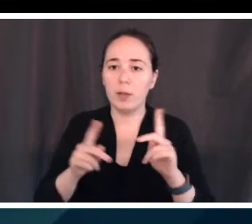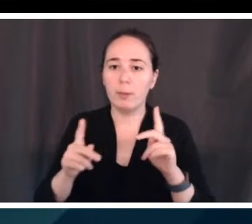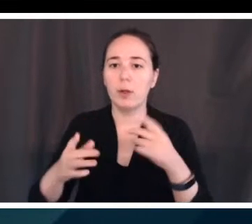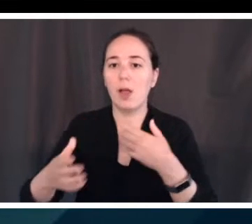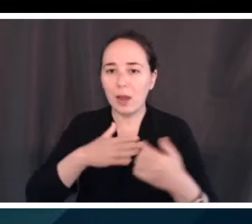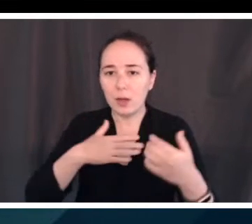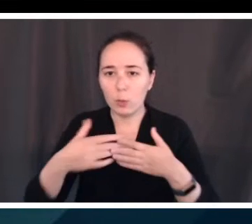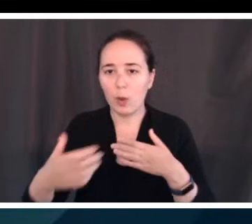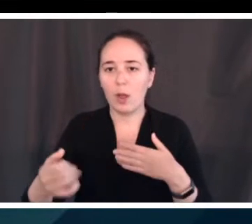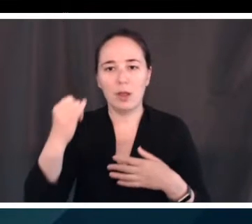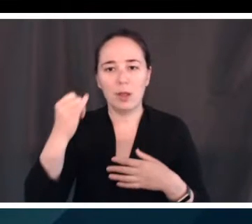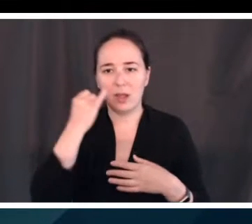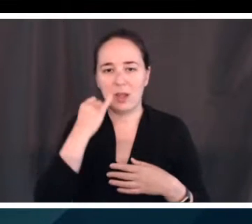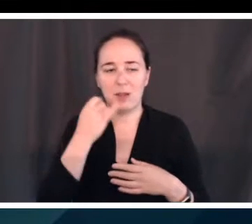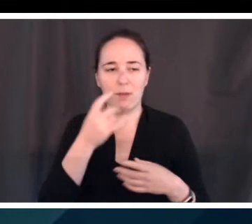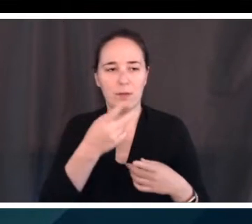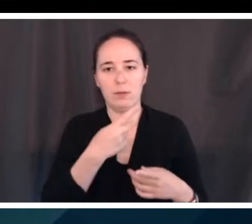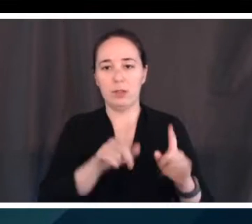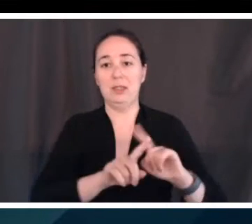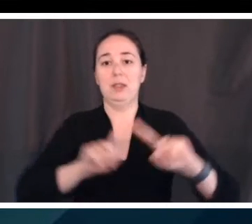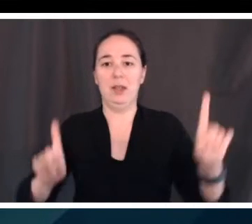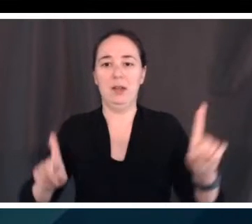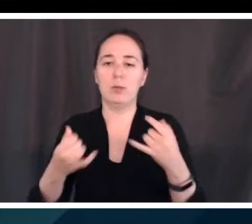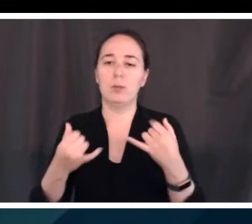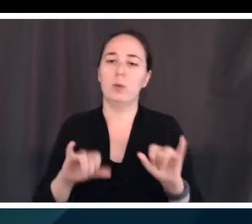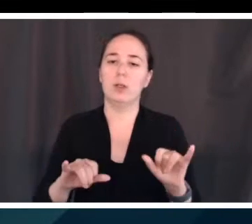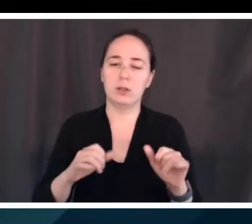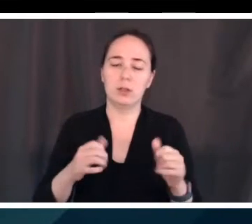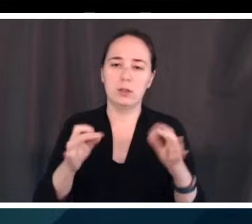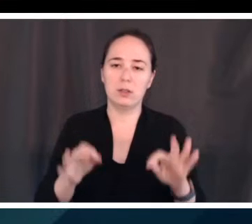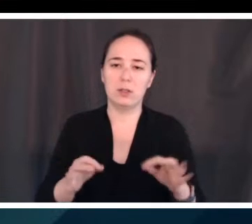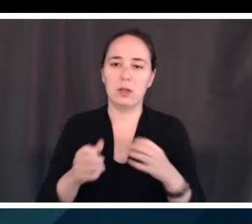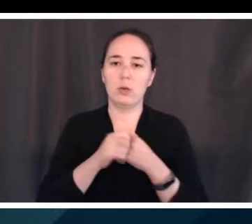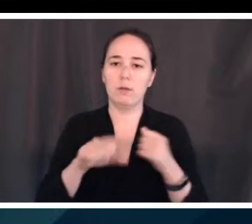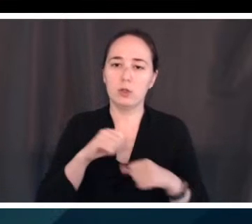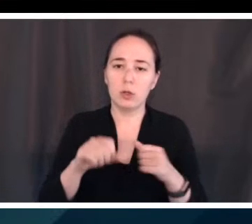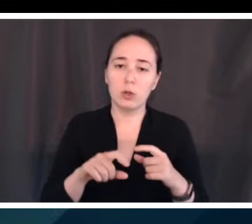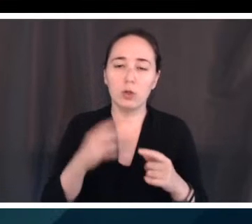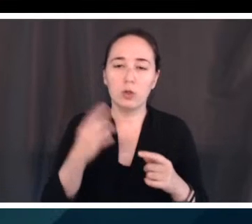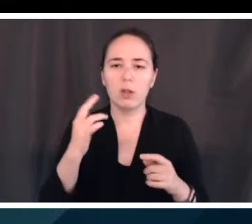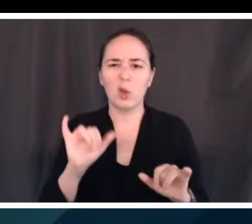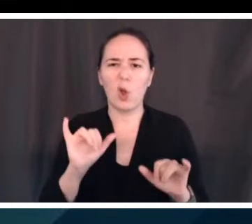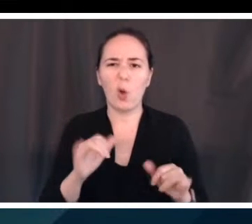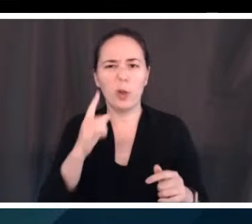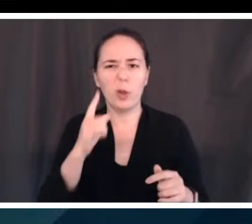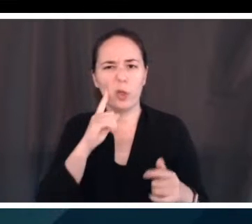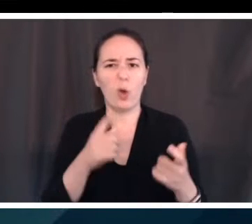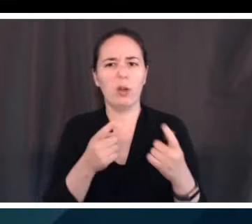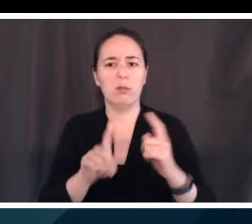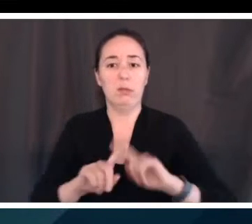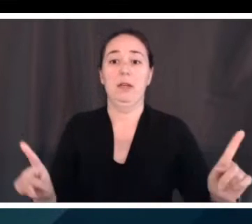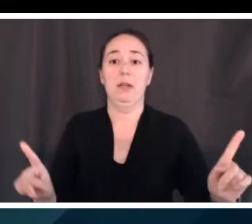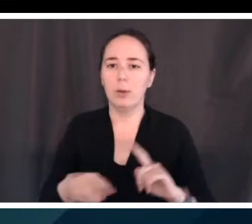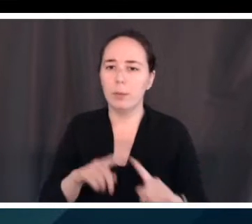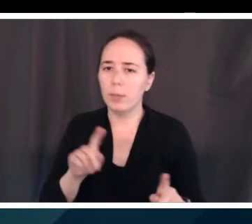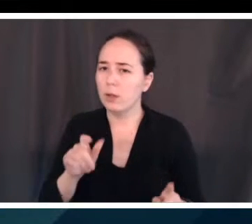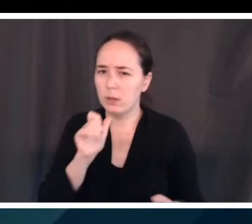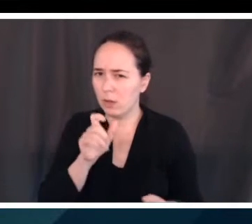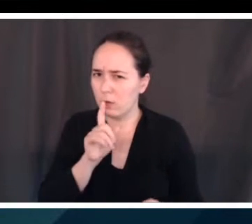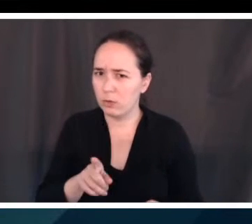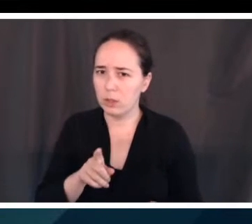common. And when we do that, we might find that we do have a lot in common. And so I try to make my life about that.